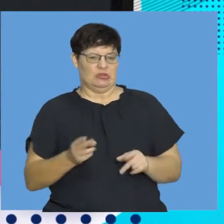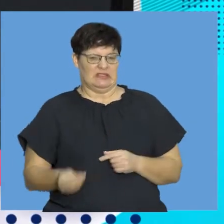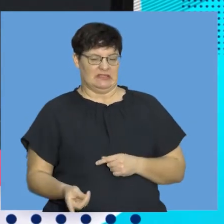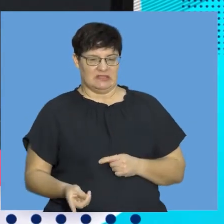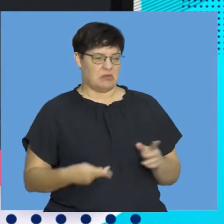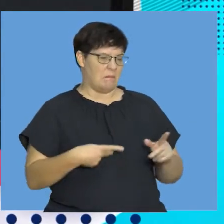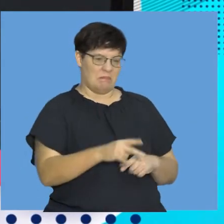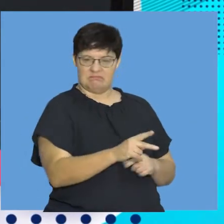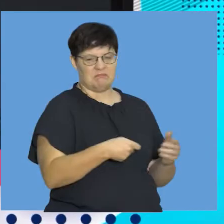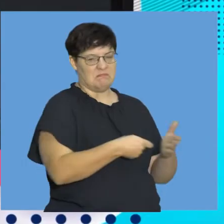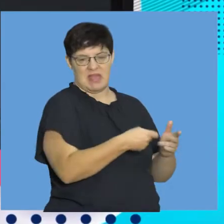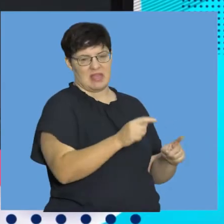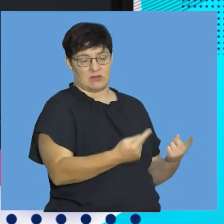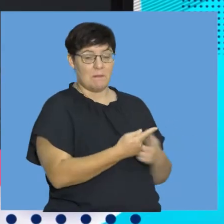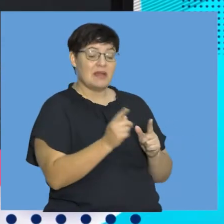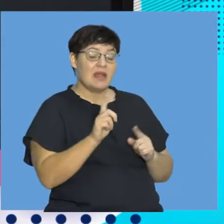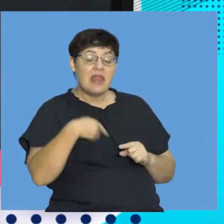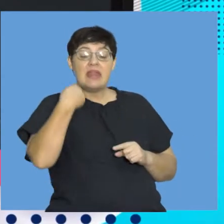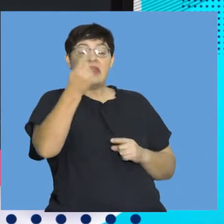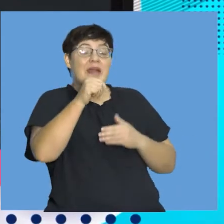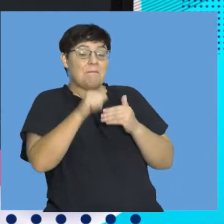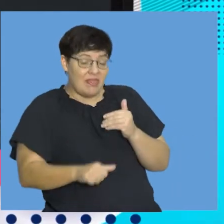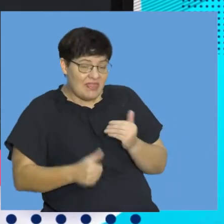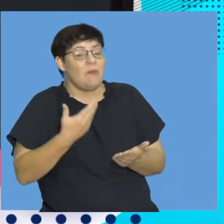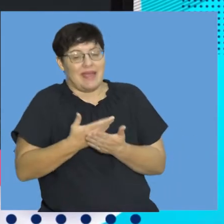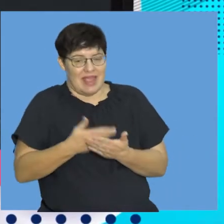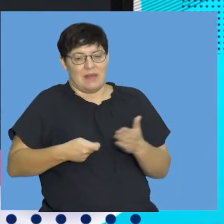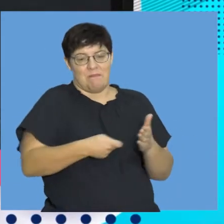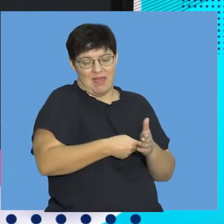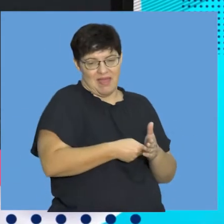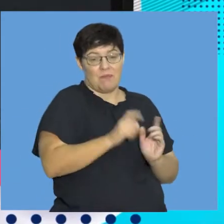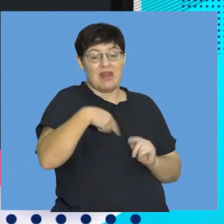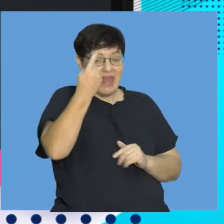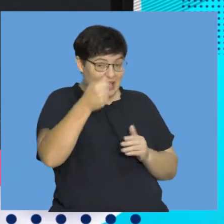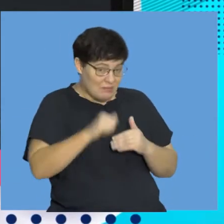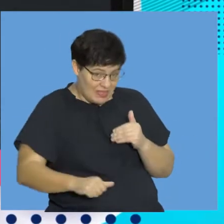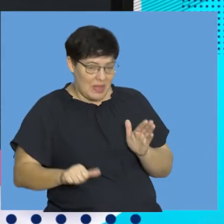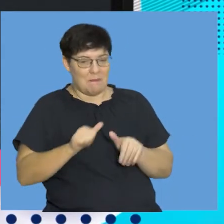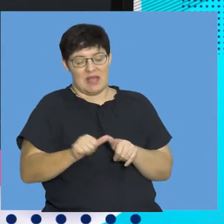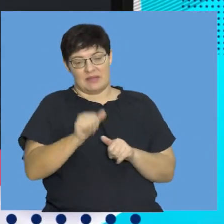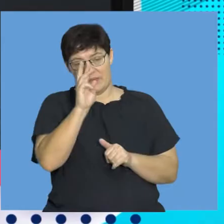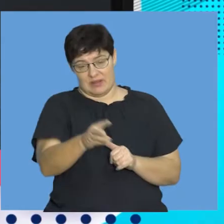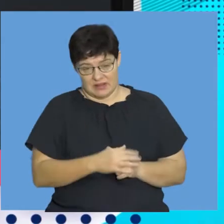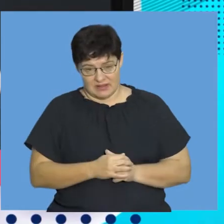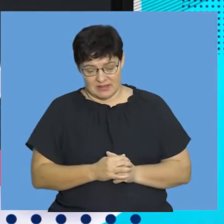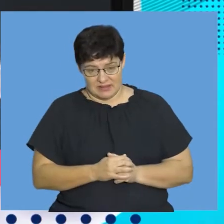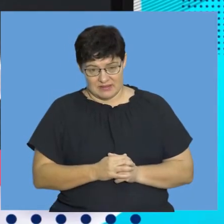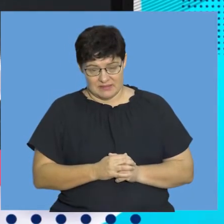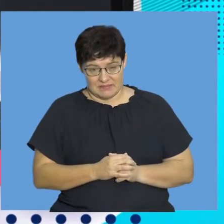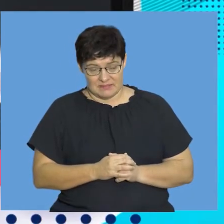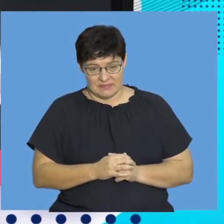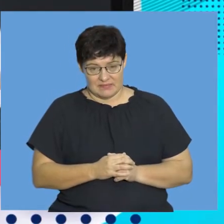would anticipate in the next month. So you are making decisions. And grade 11,